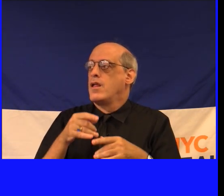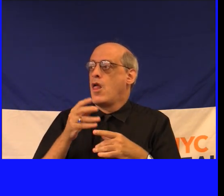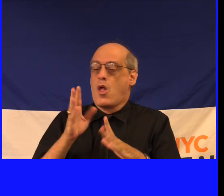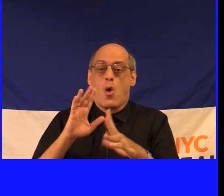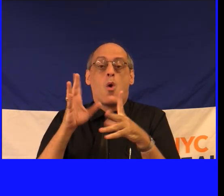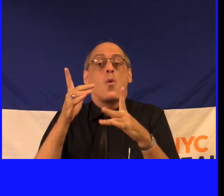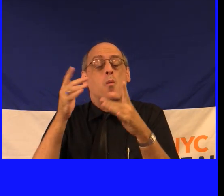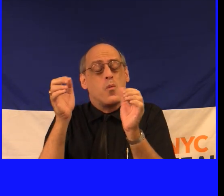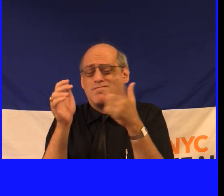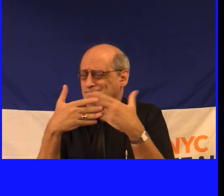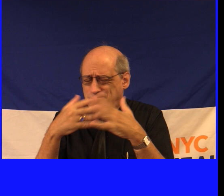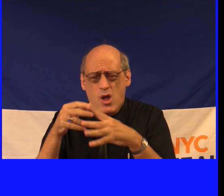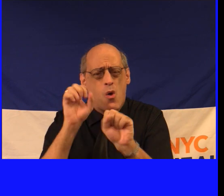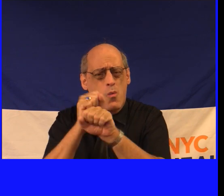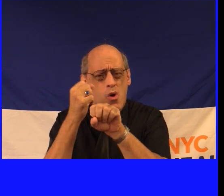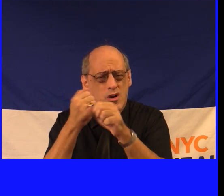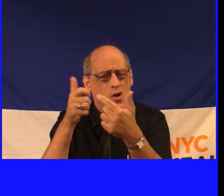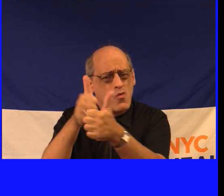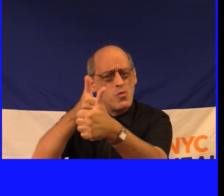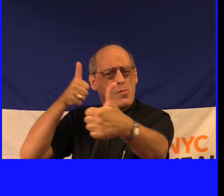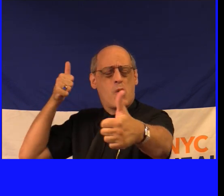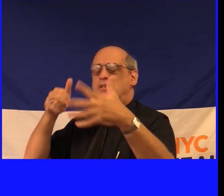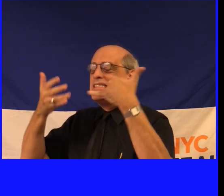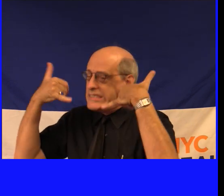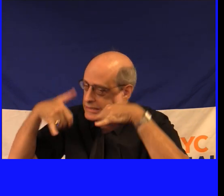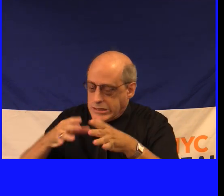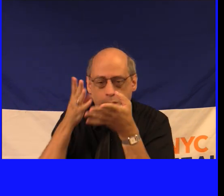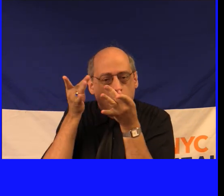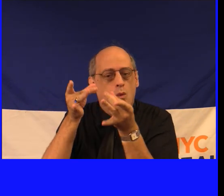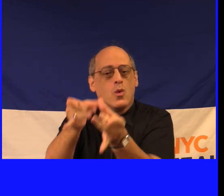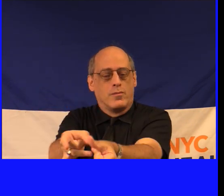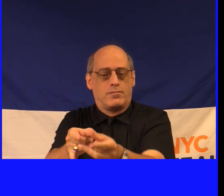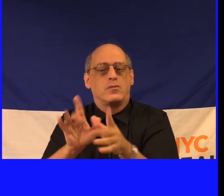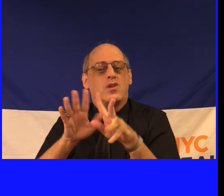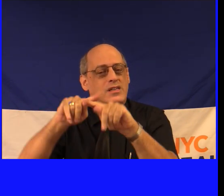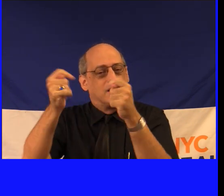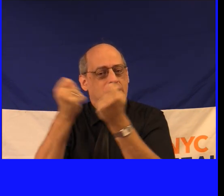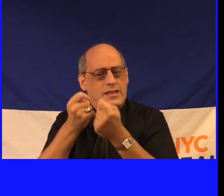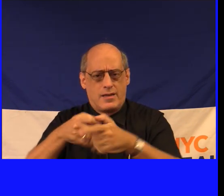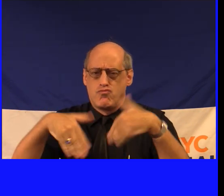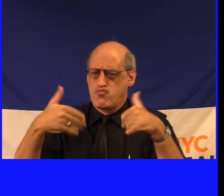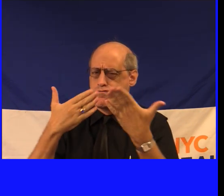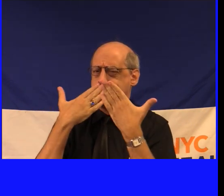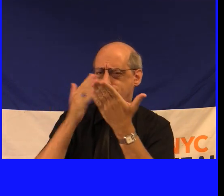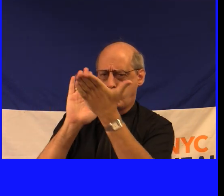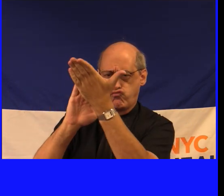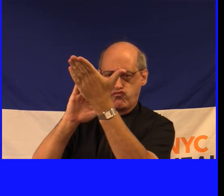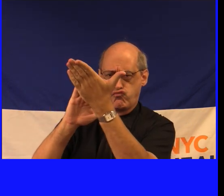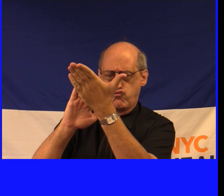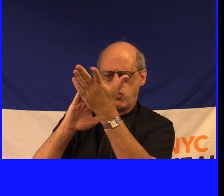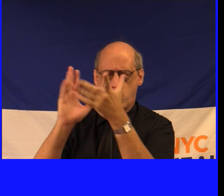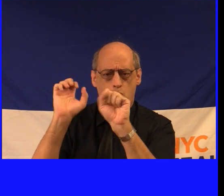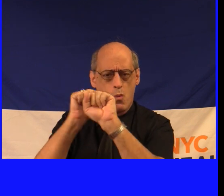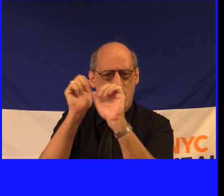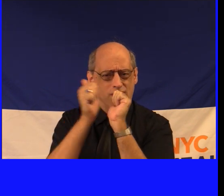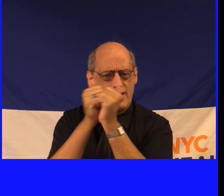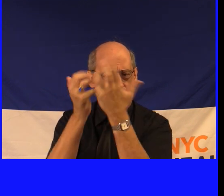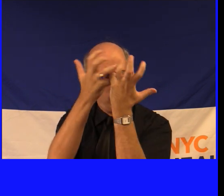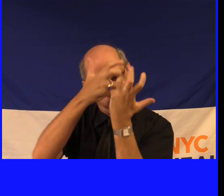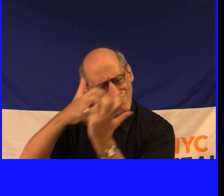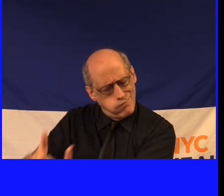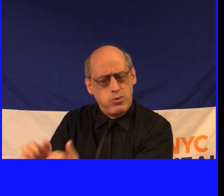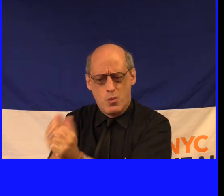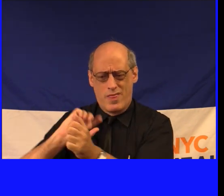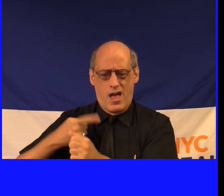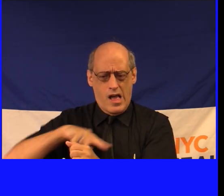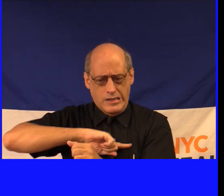work environment. So really kudos to the entire team for the efficient process and really working together with my team to get us to where